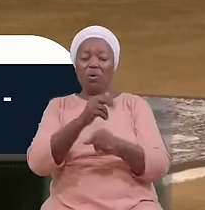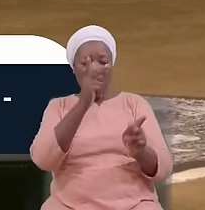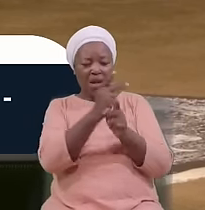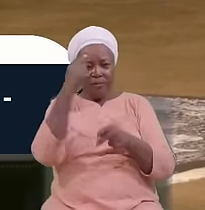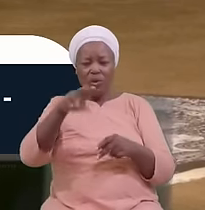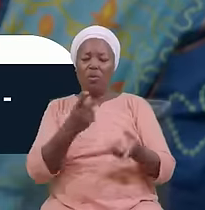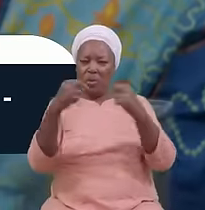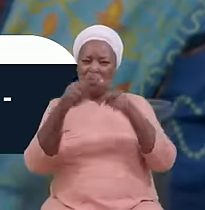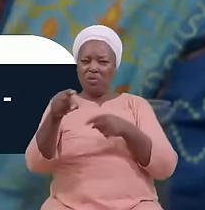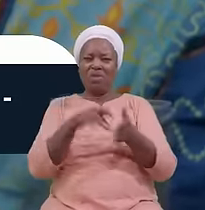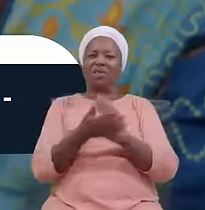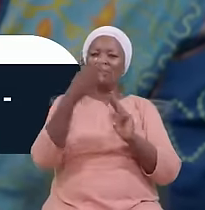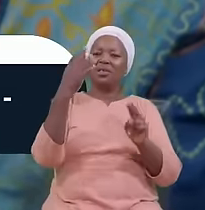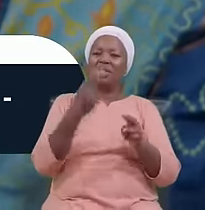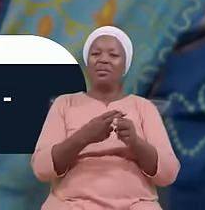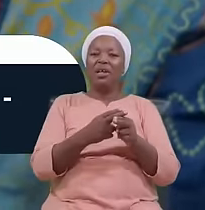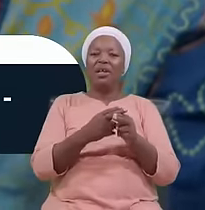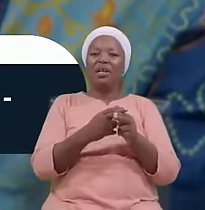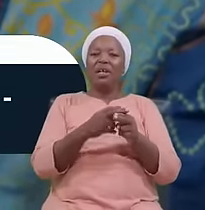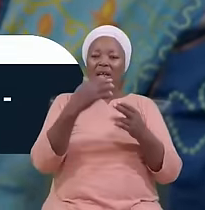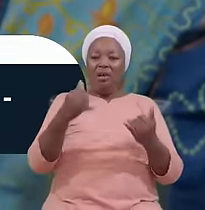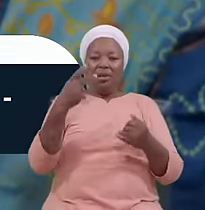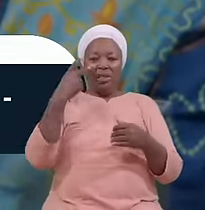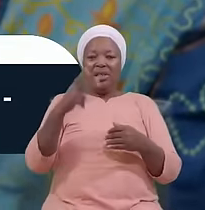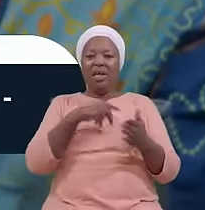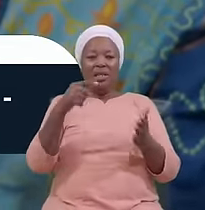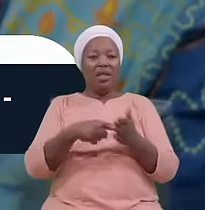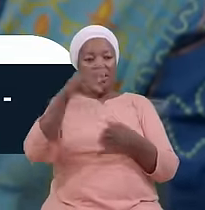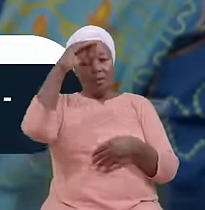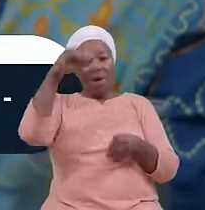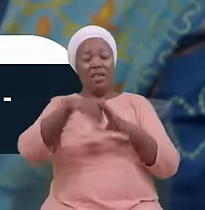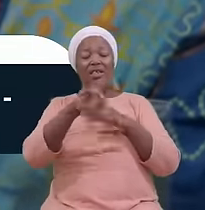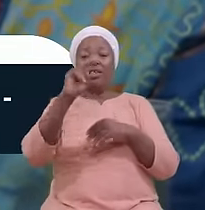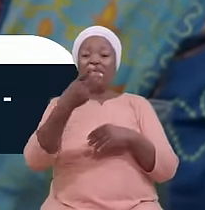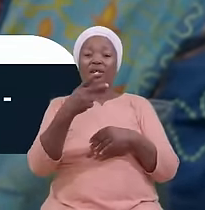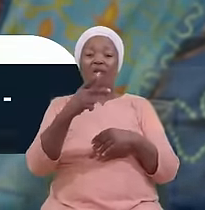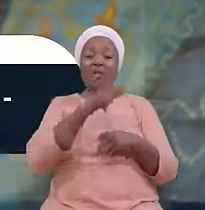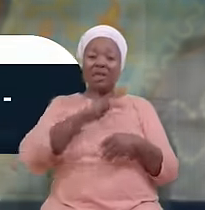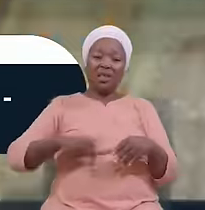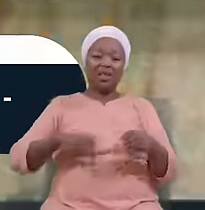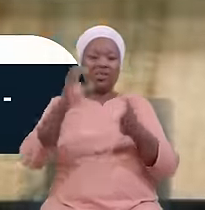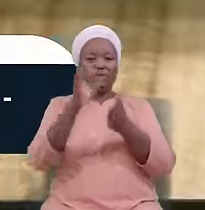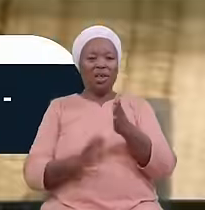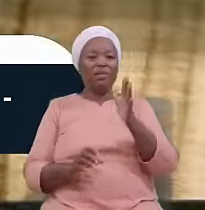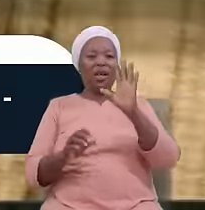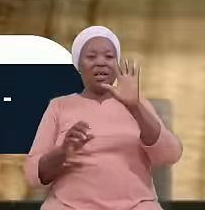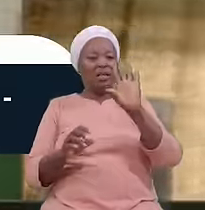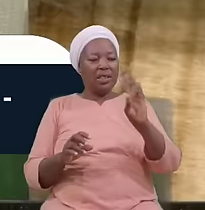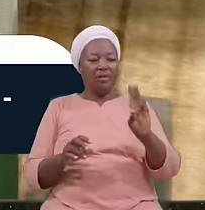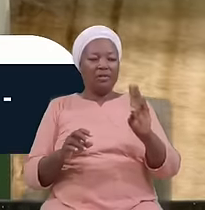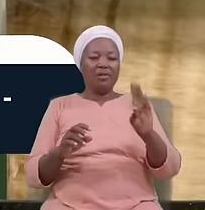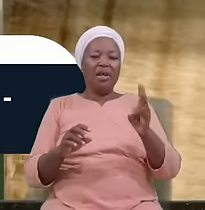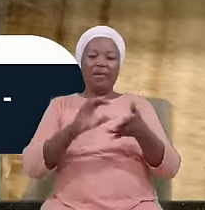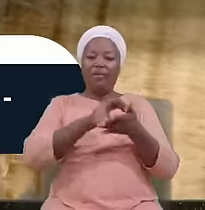come to you in Jesus' name. But look at this man in 2 Kings chapter 7. And I'm reading there from